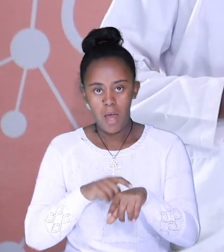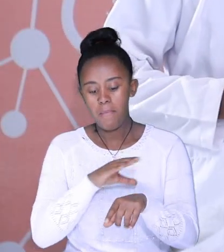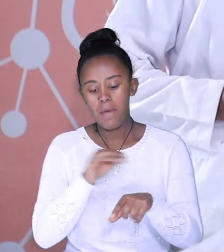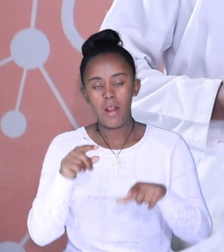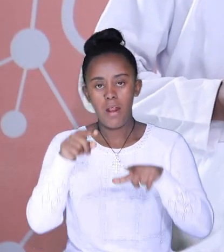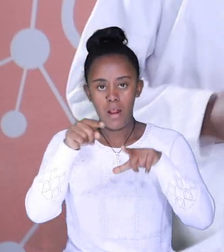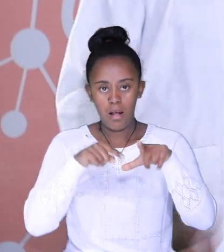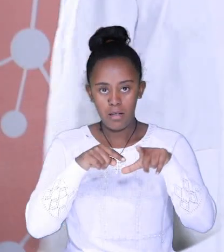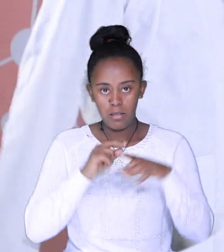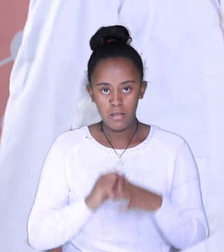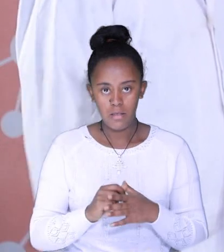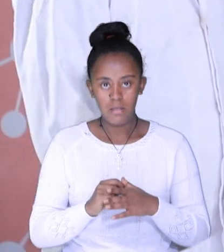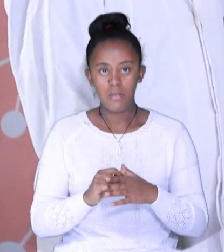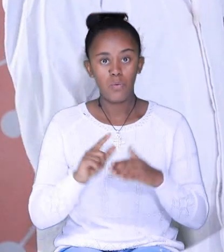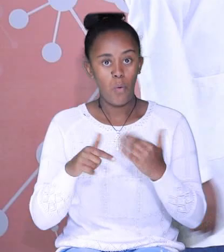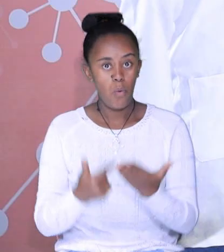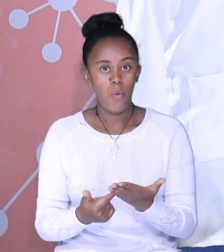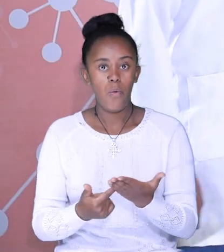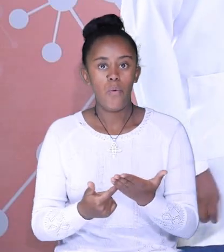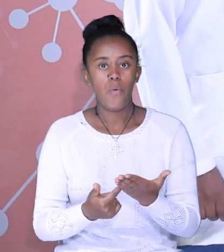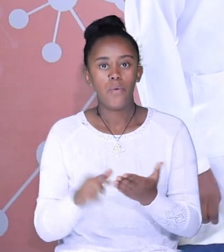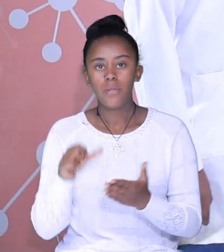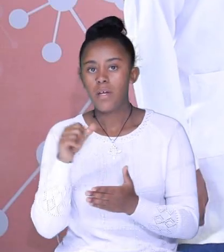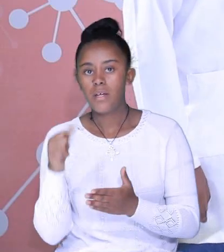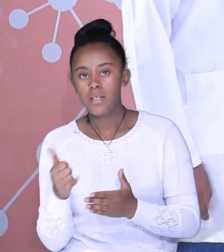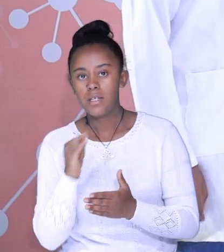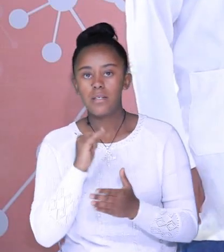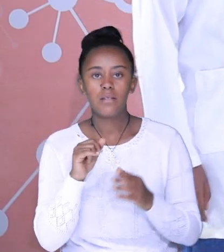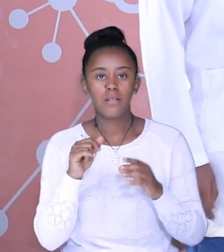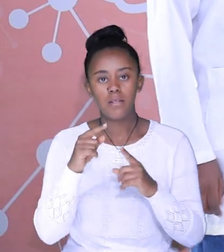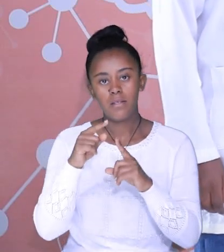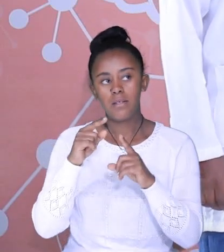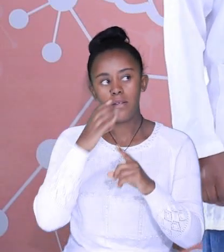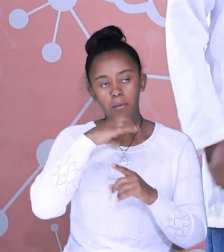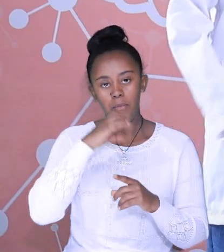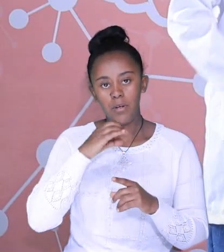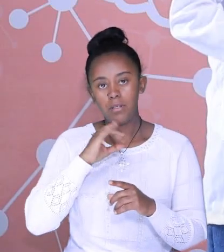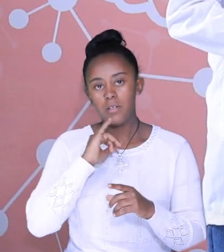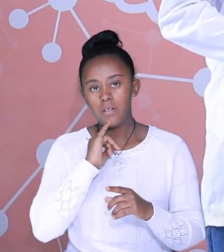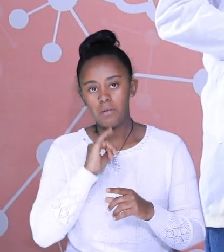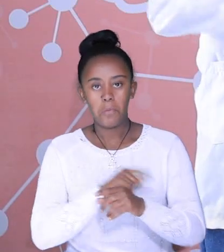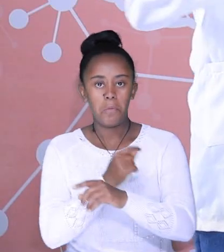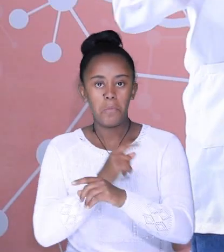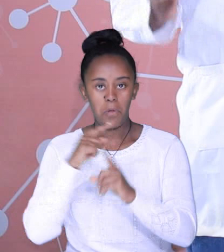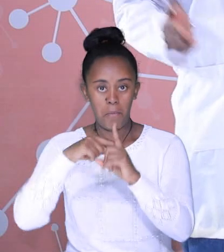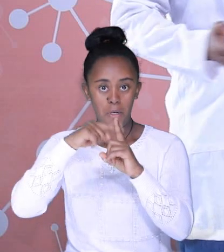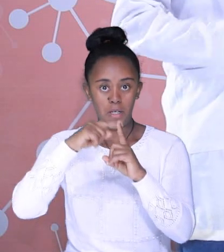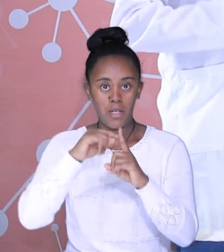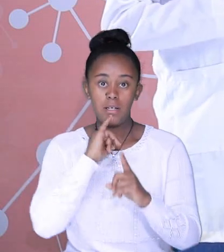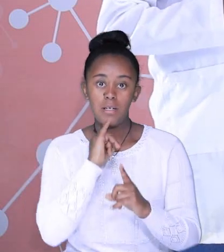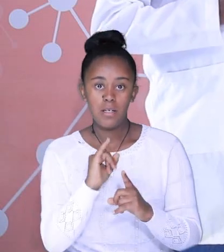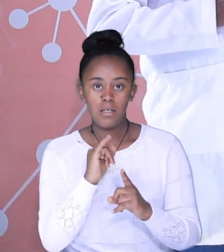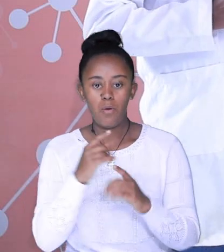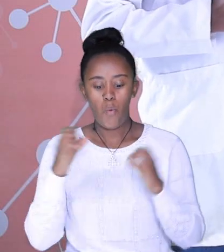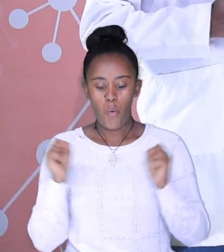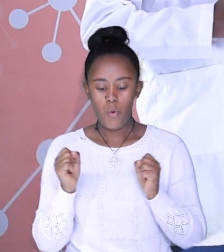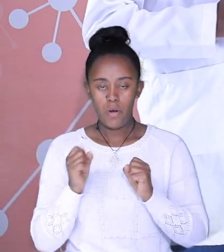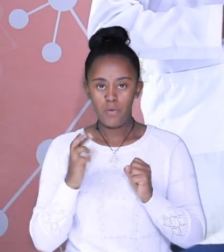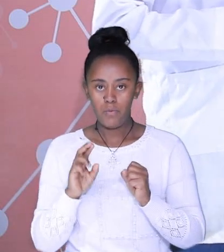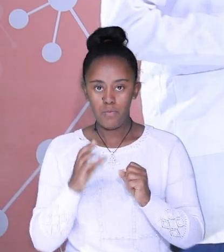length. So, and the other temperature is the measure of hotness or coldness of a body.